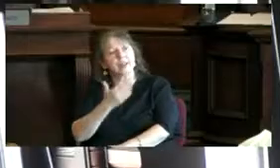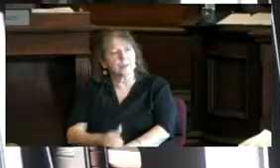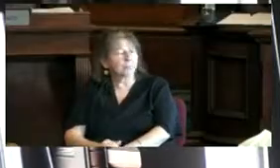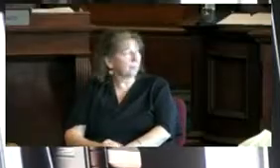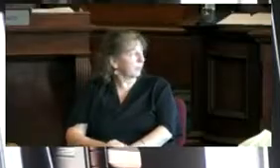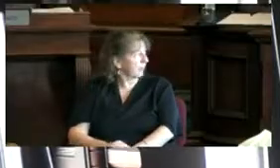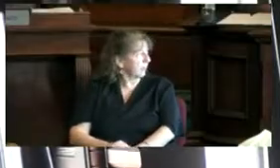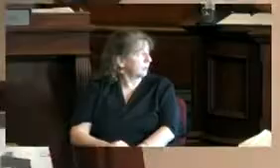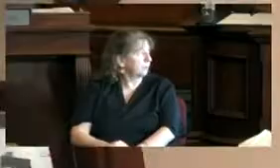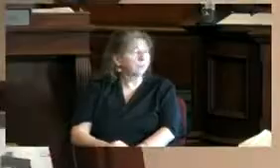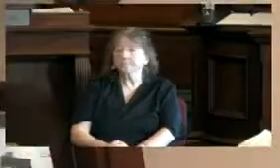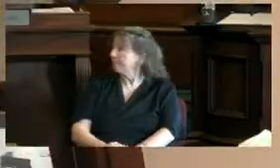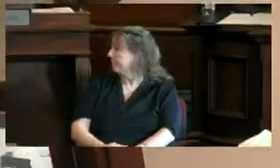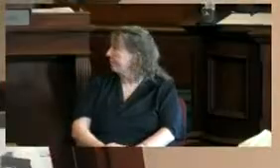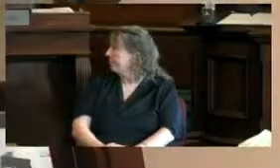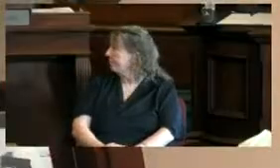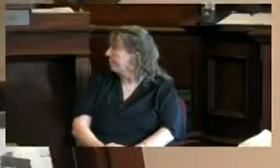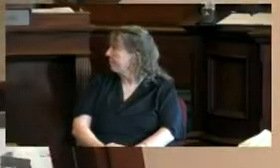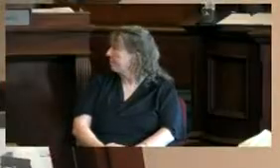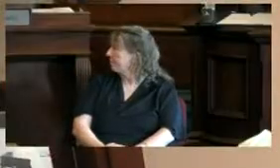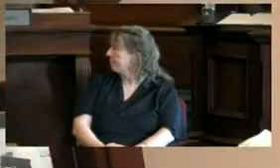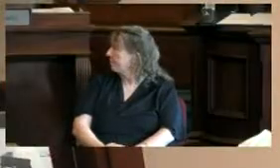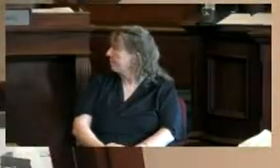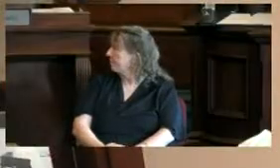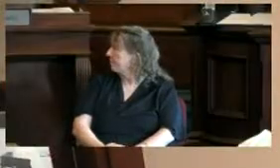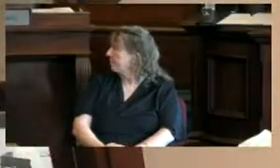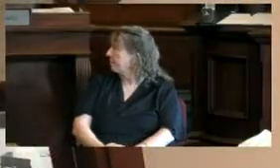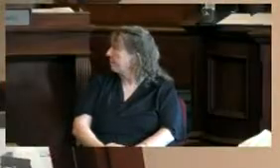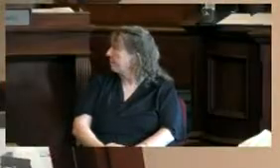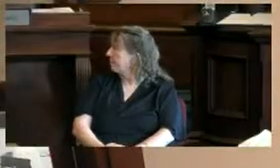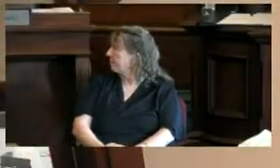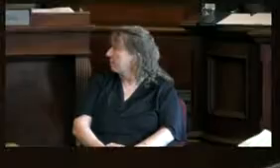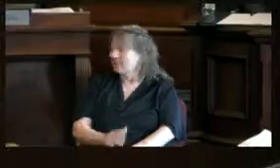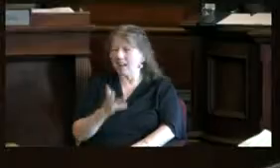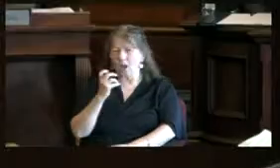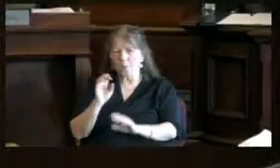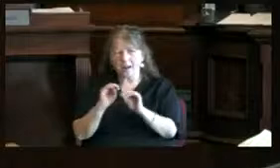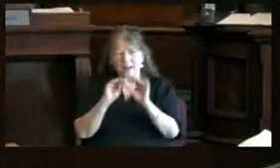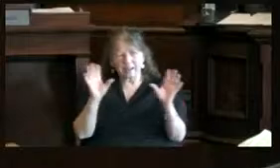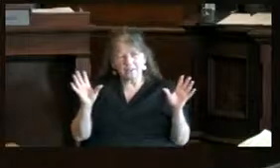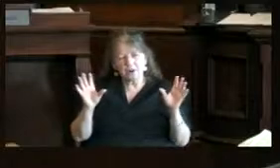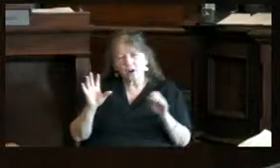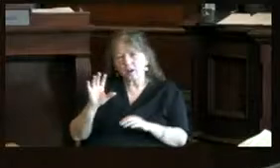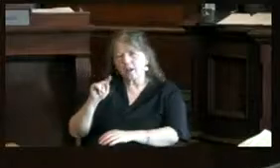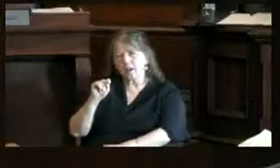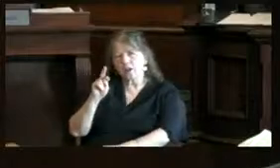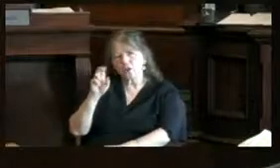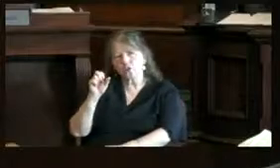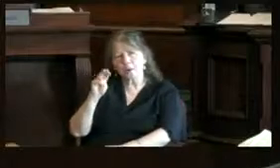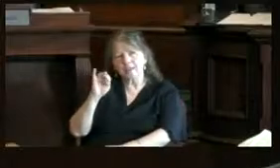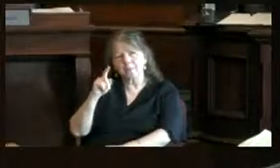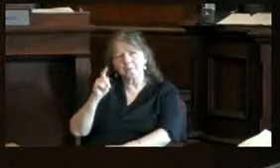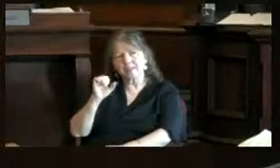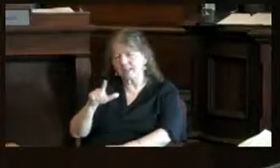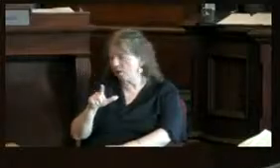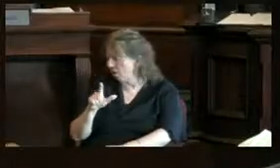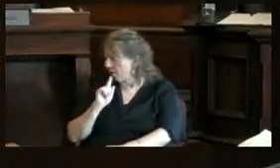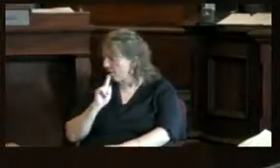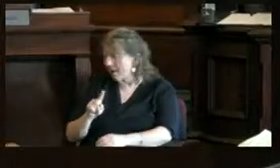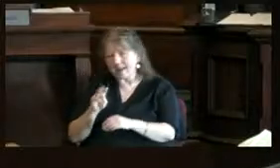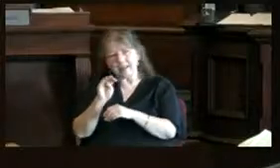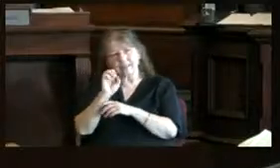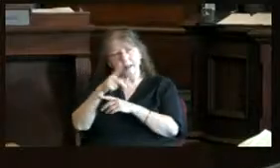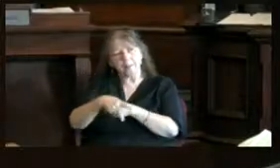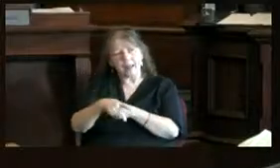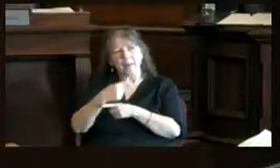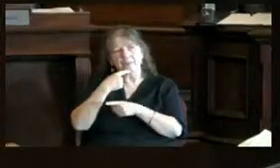Well, just before we go, a little clarification. In the transmittal, There is a map, and it does show an ineligible area in